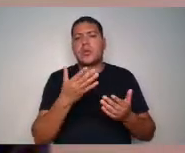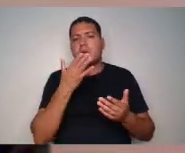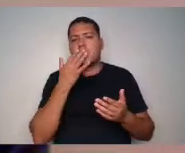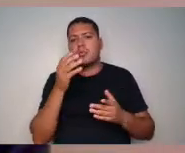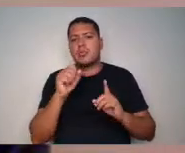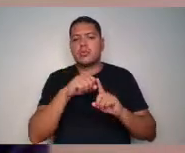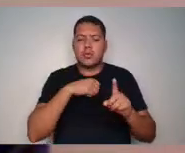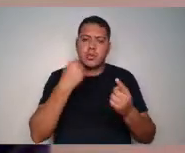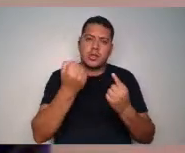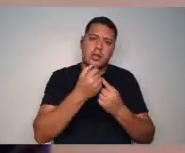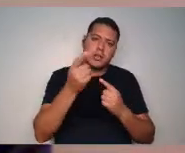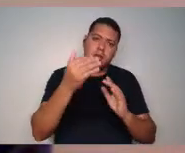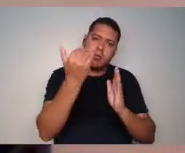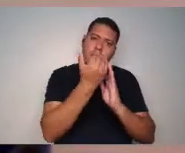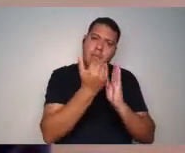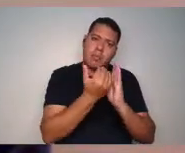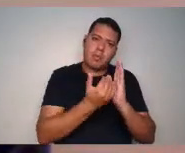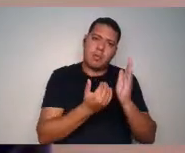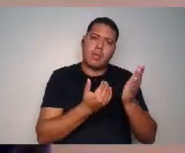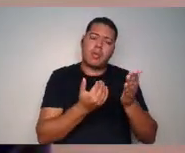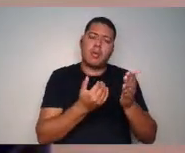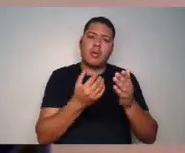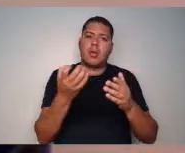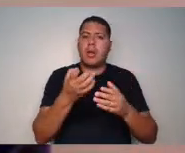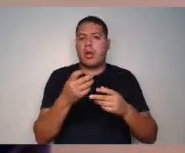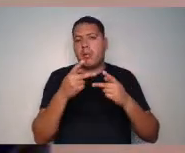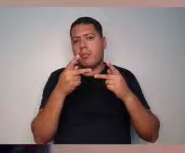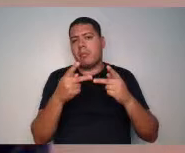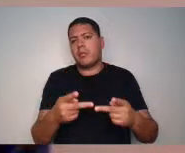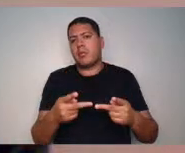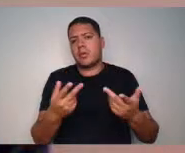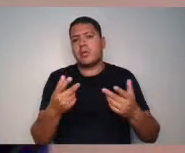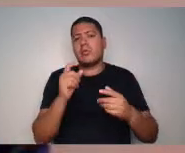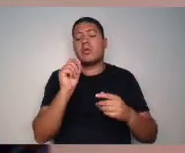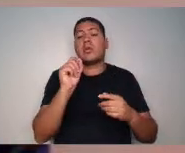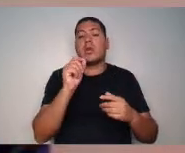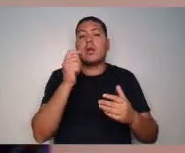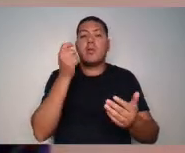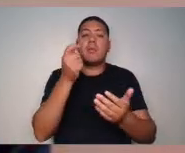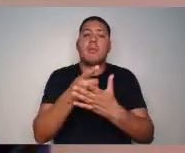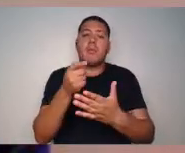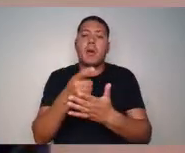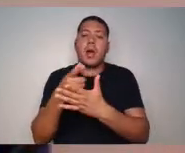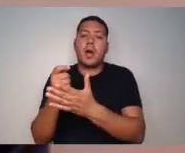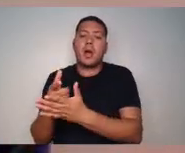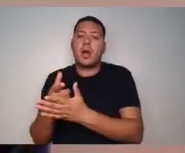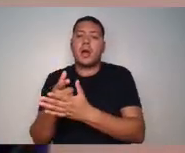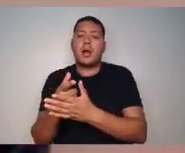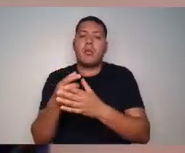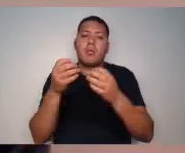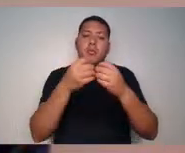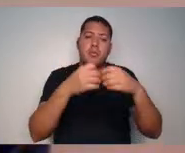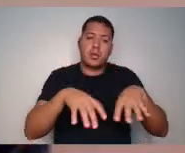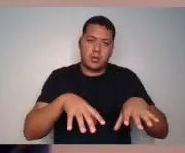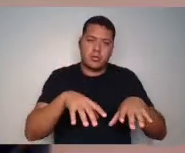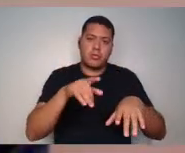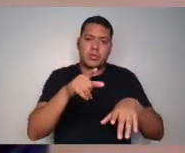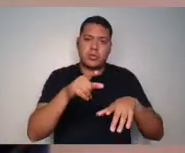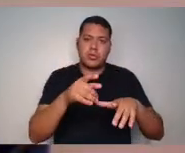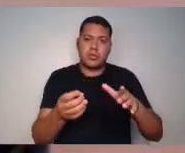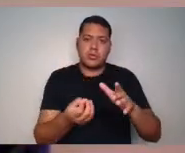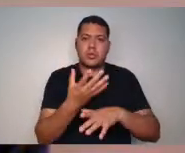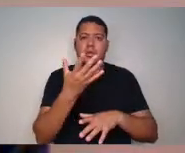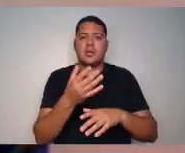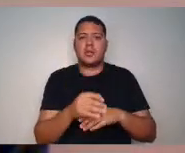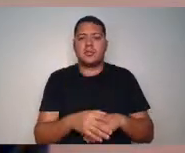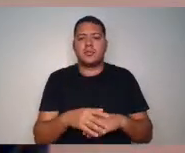so what kind of society this kind of work is going to work with? Who's going to pay for the precarious aspects